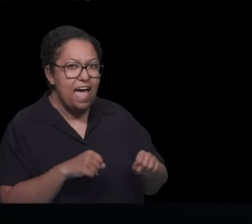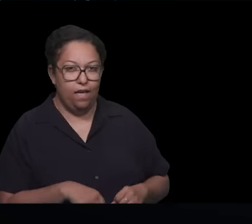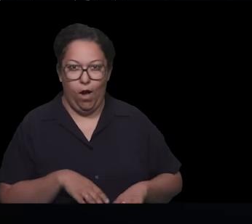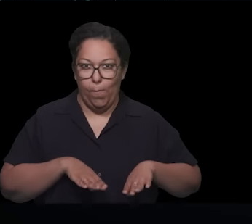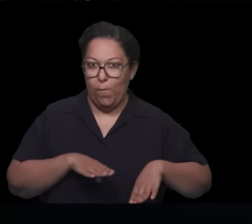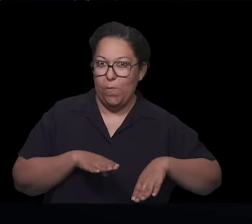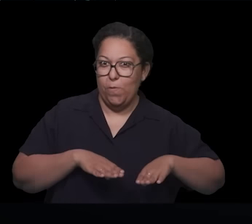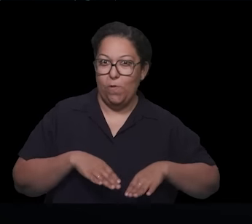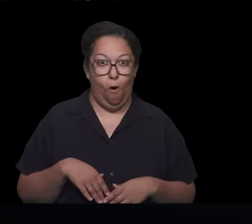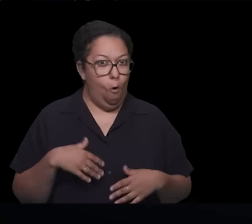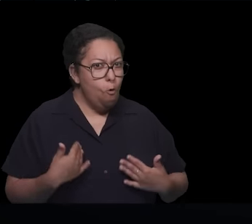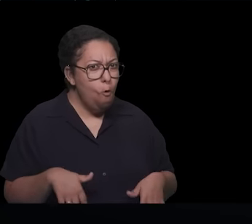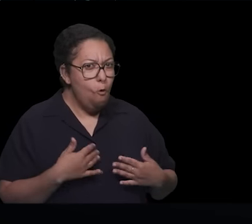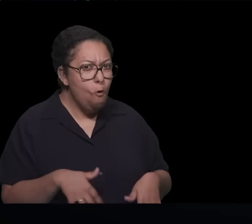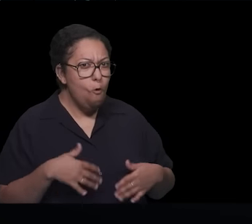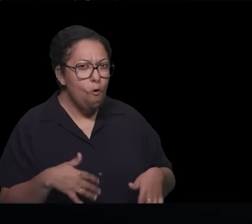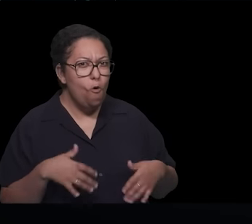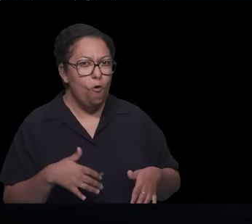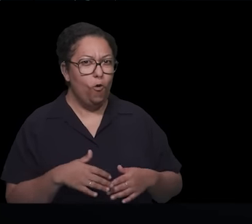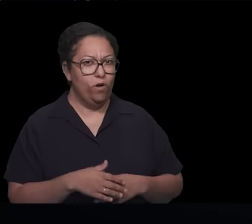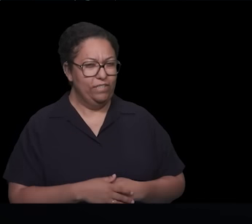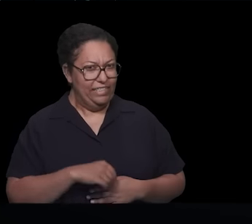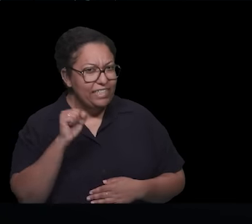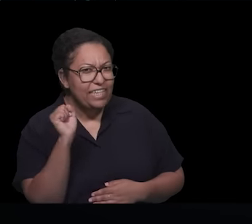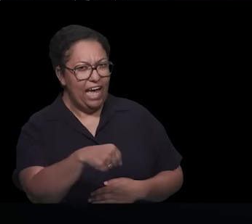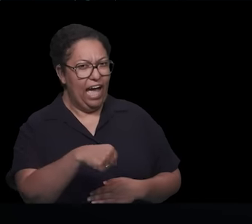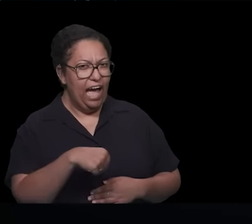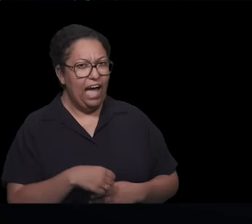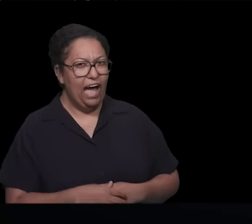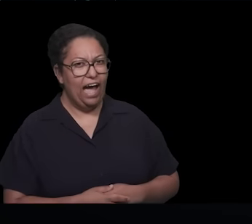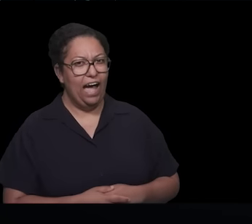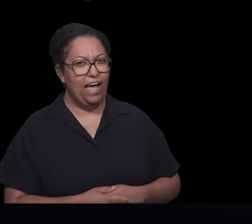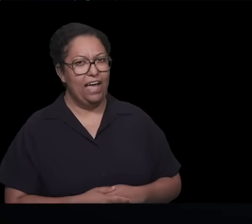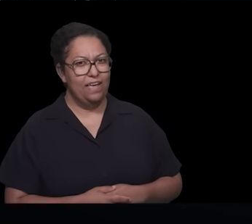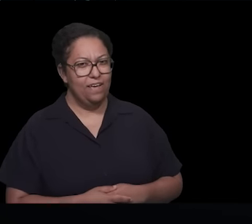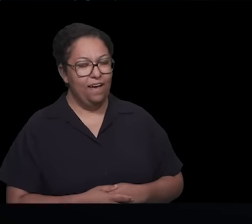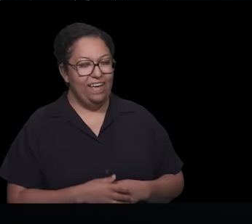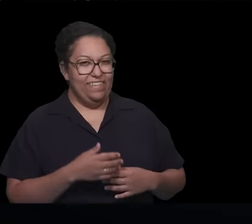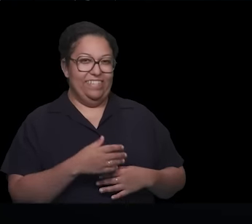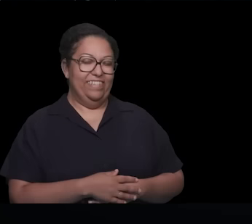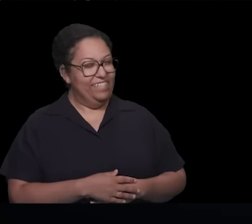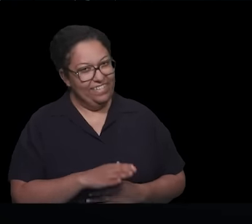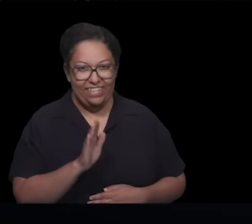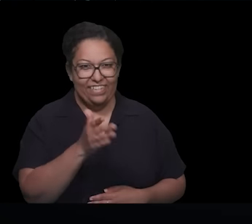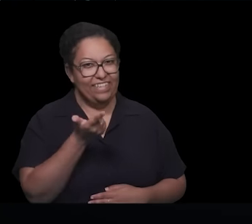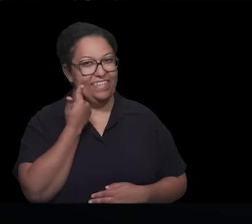Yeah. Alie dances, swinging her arms. Yeah.